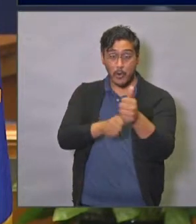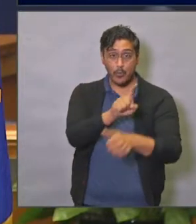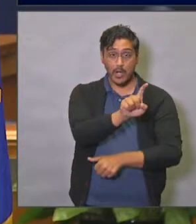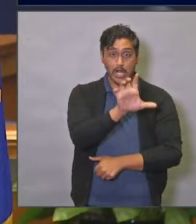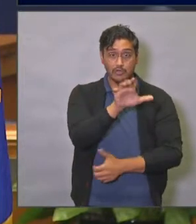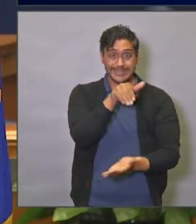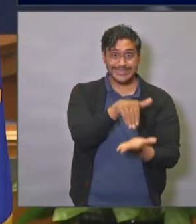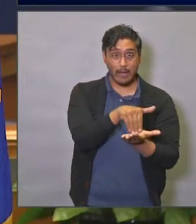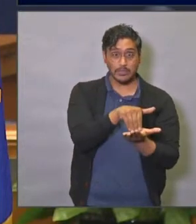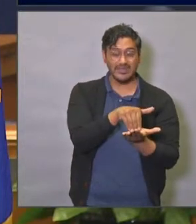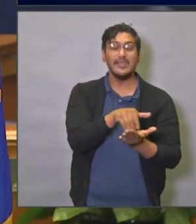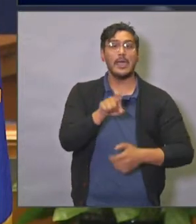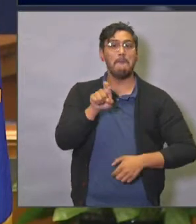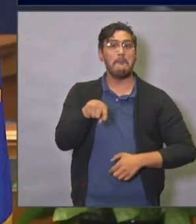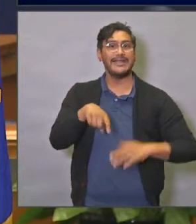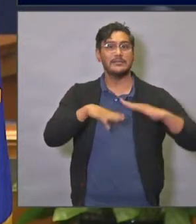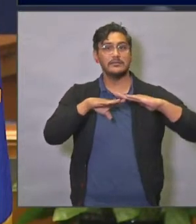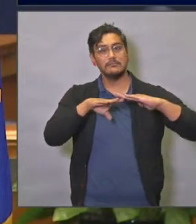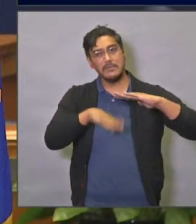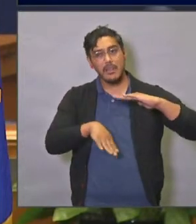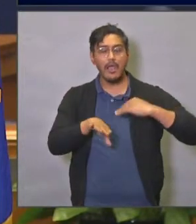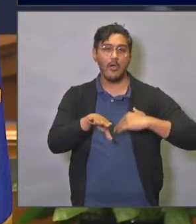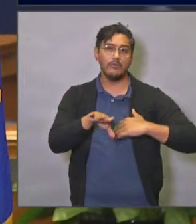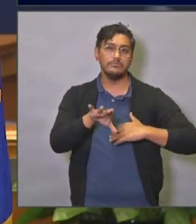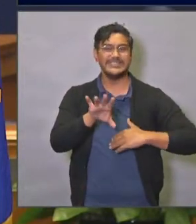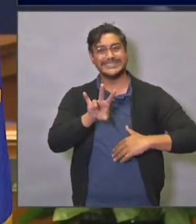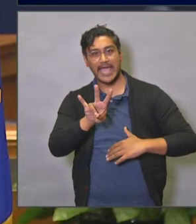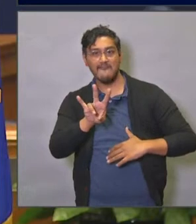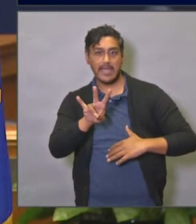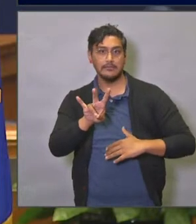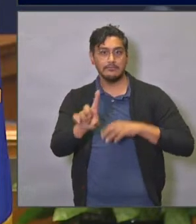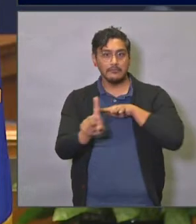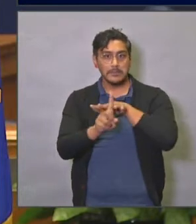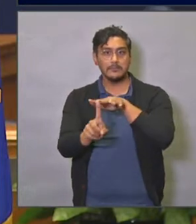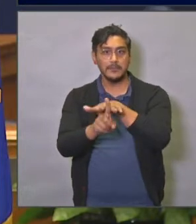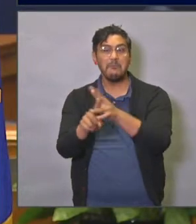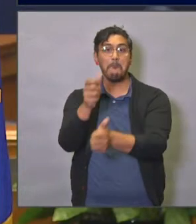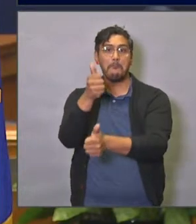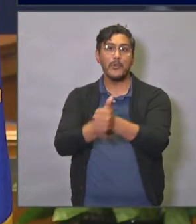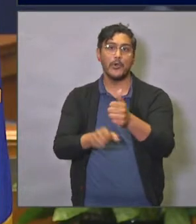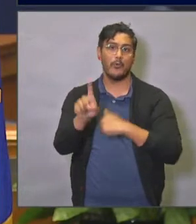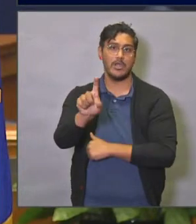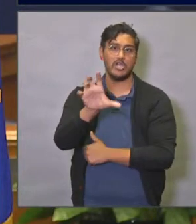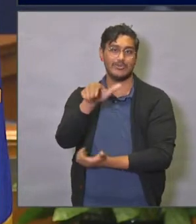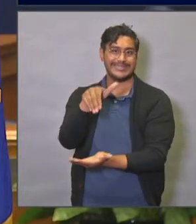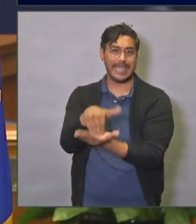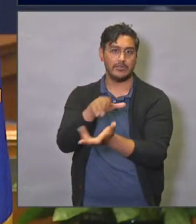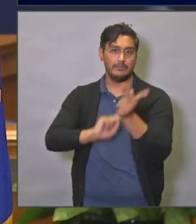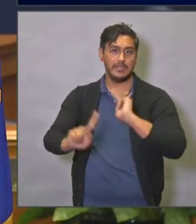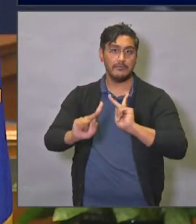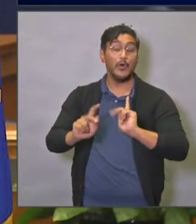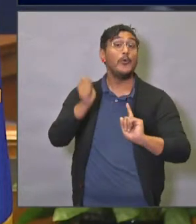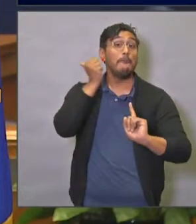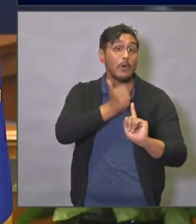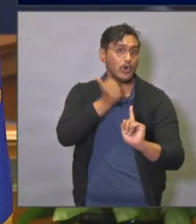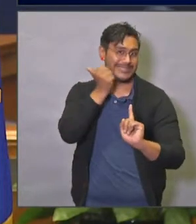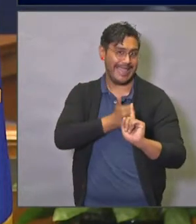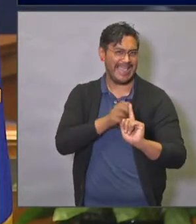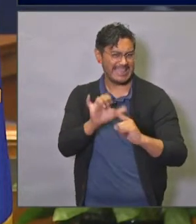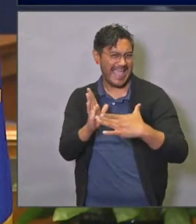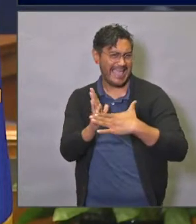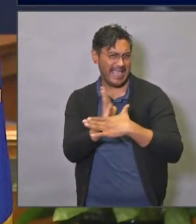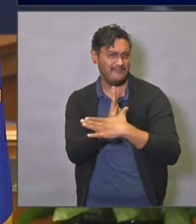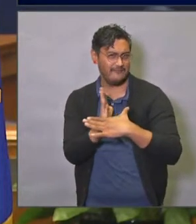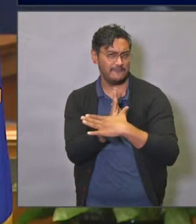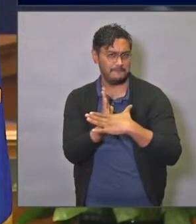county, has to be at or below 7 cases per 100,000 people per day, and it is an average. And we'd